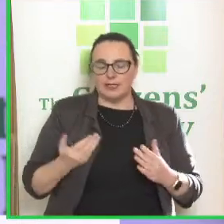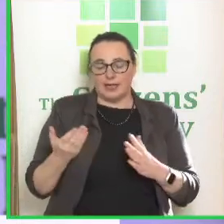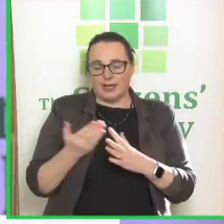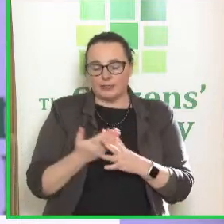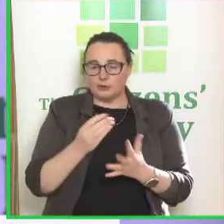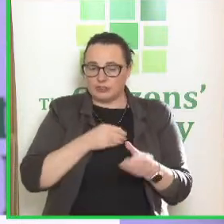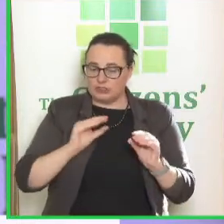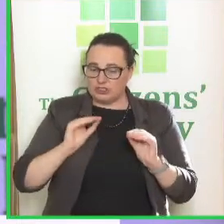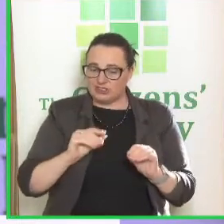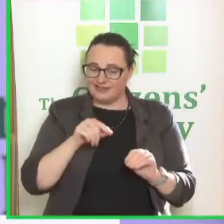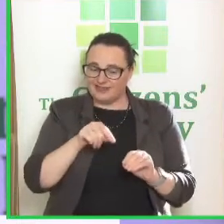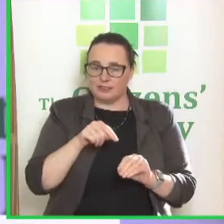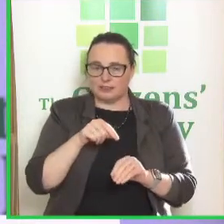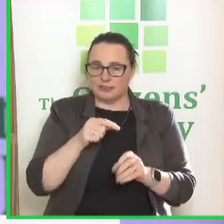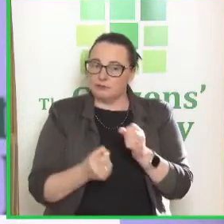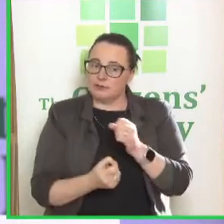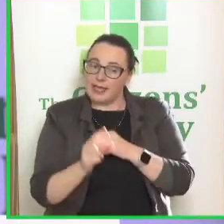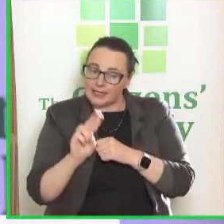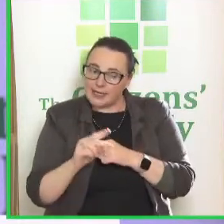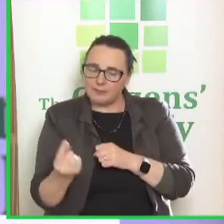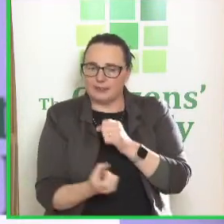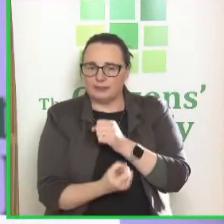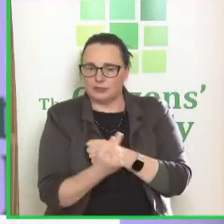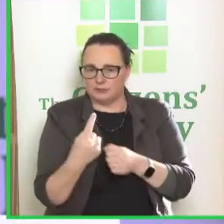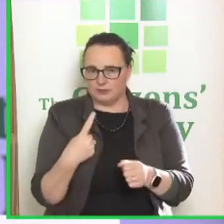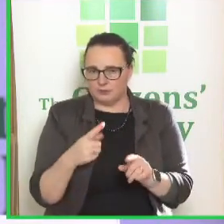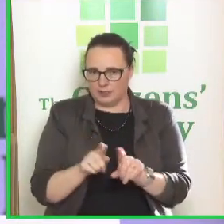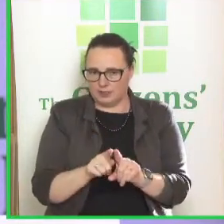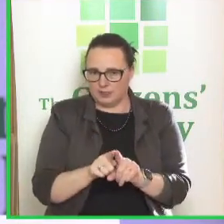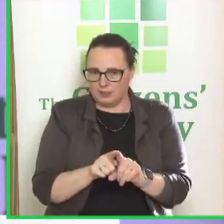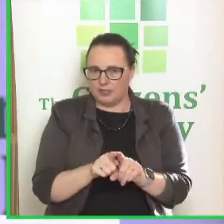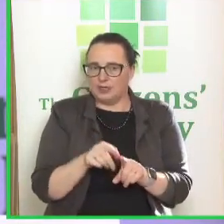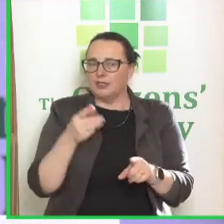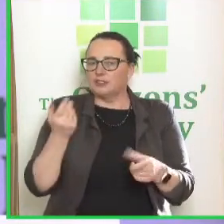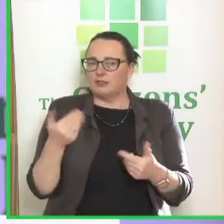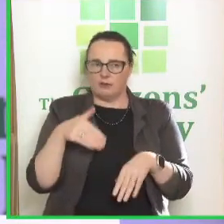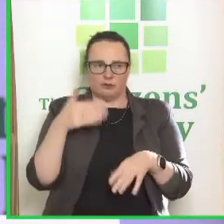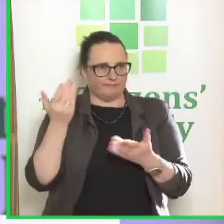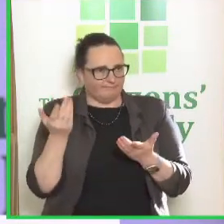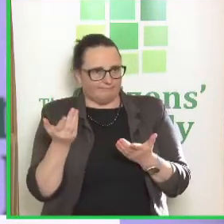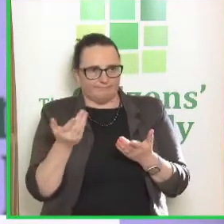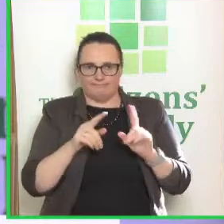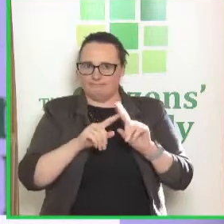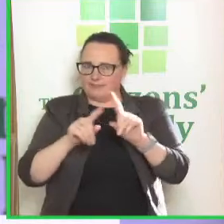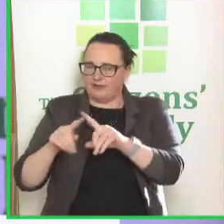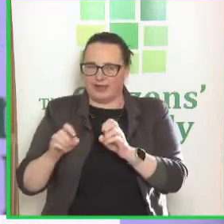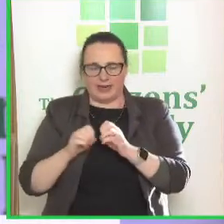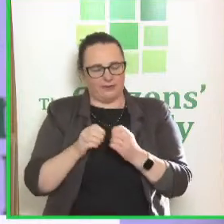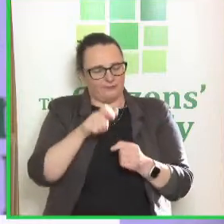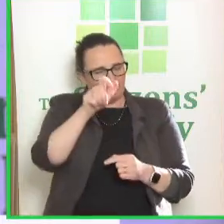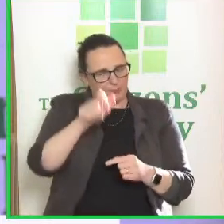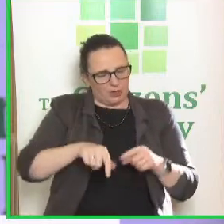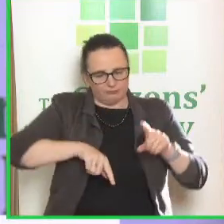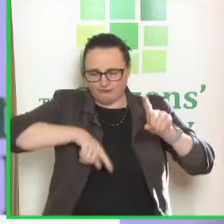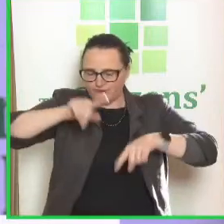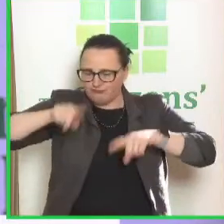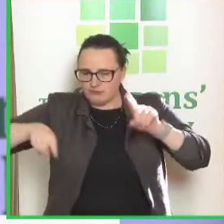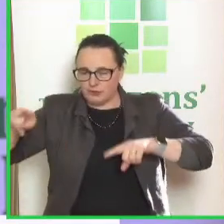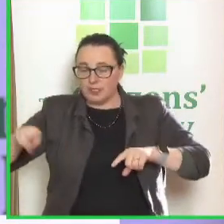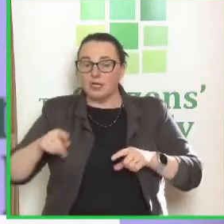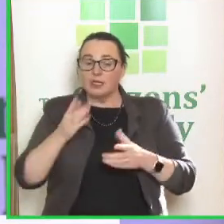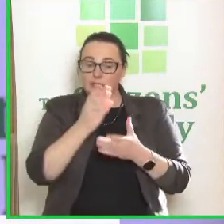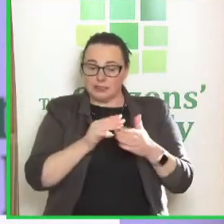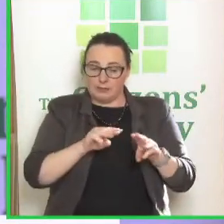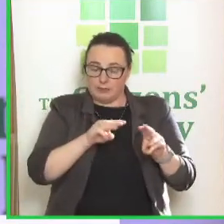issue. And the nature of addiction is very different for each affected person. For example, there are people who not only